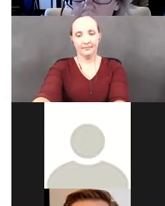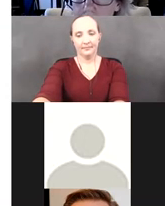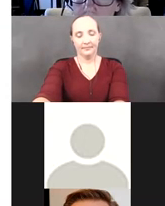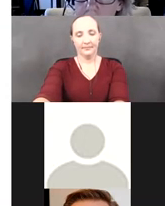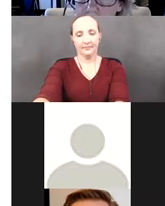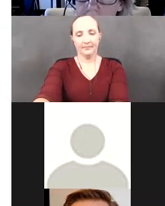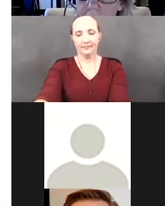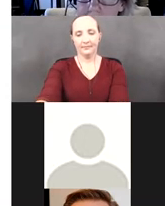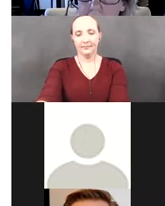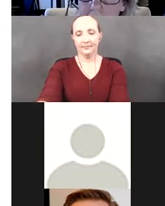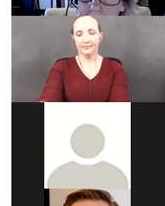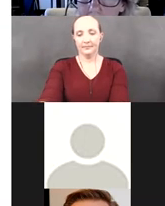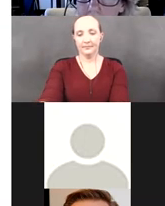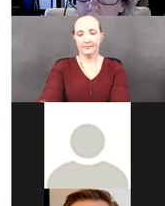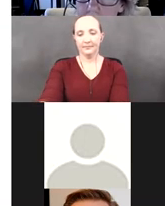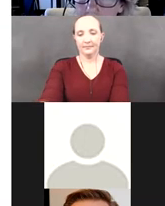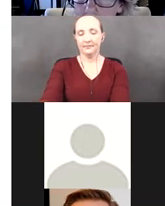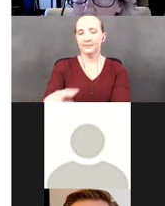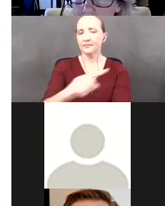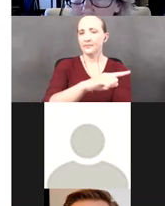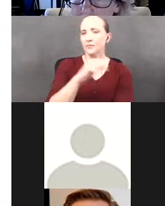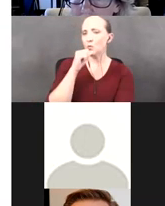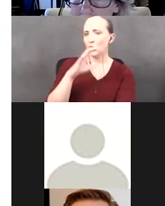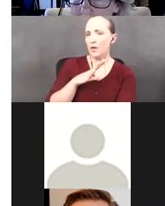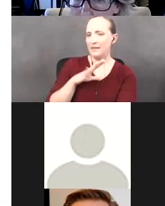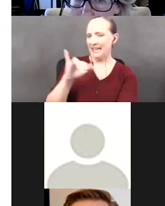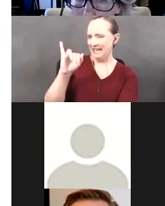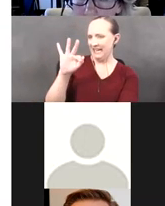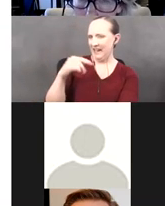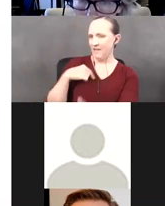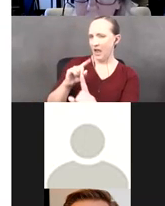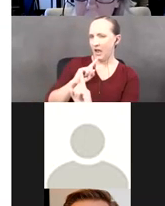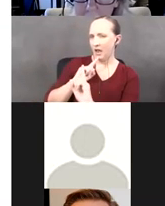If I answer the question Si incorrectly